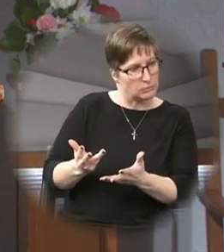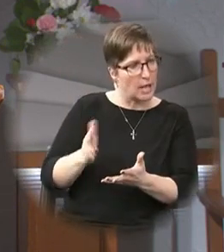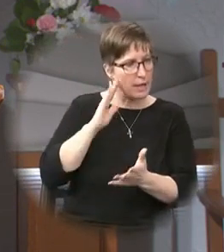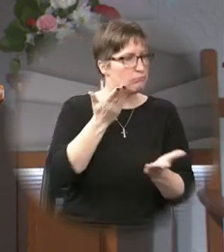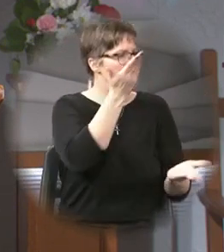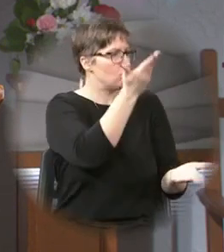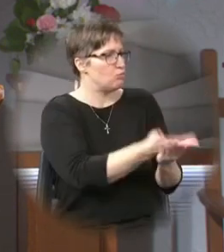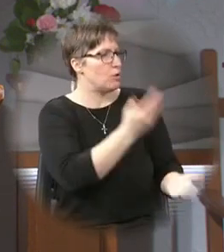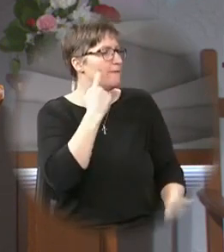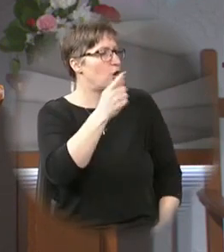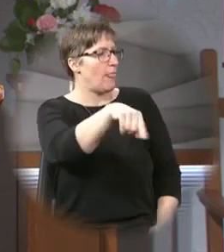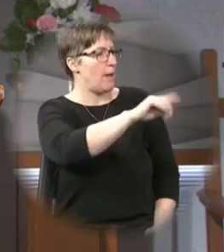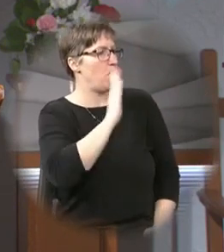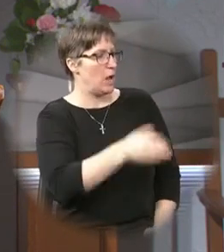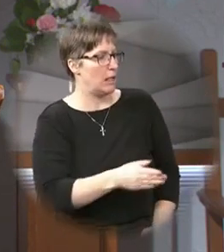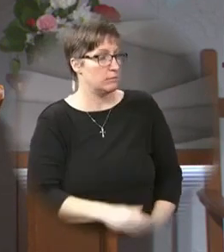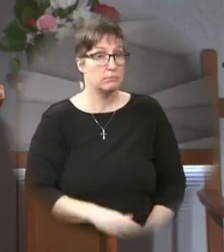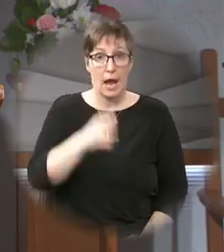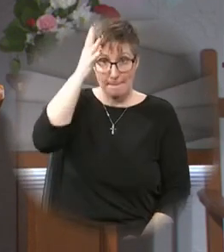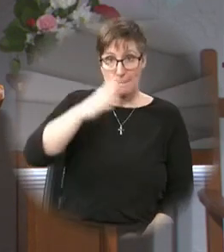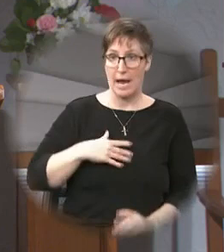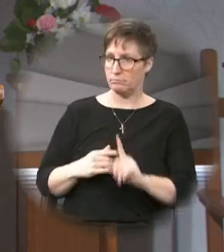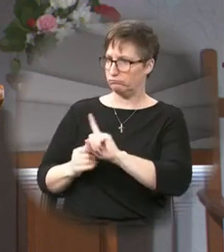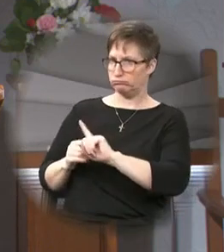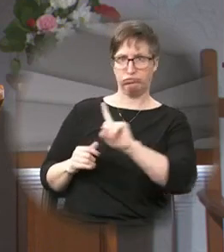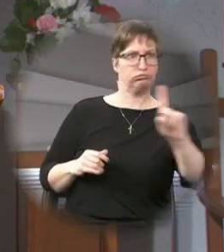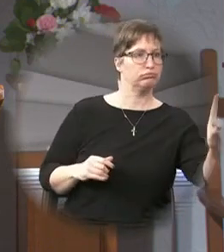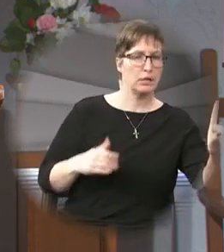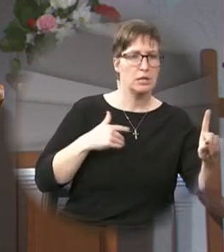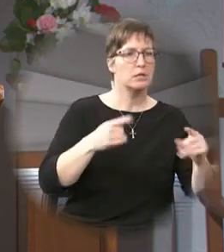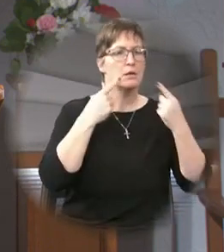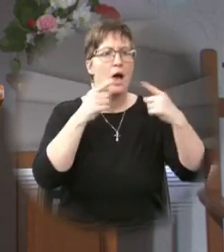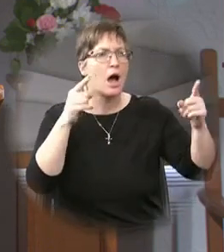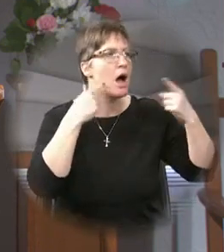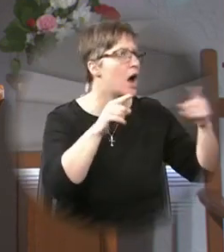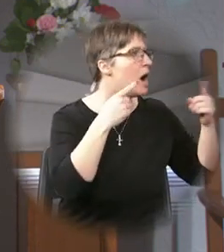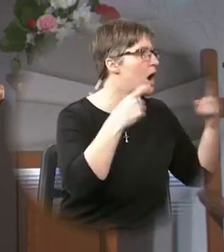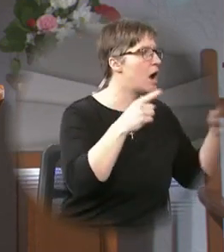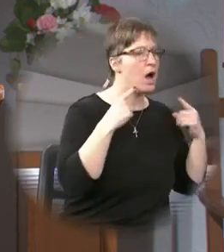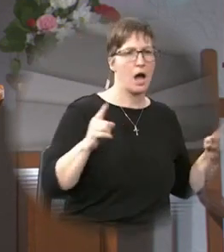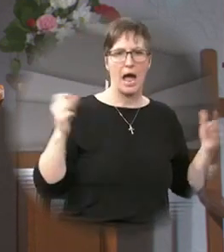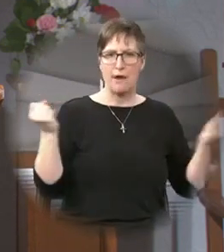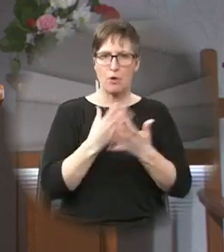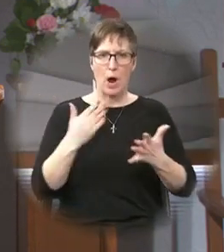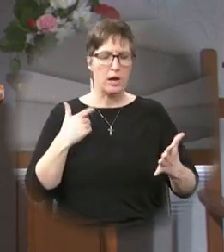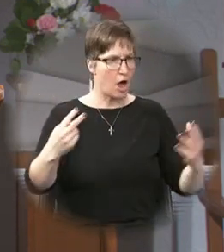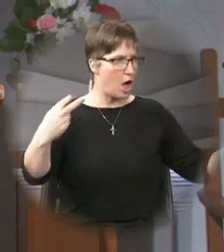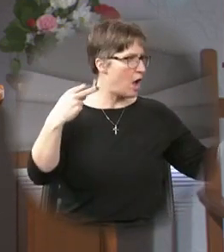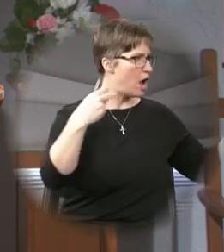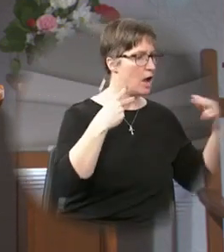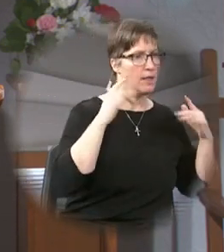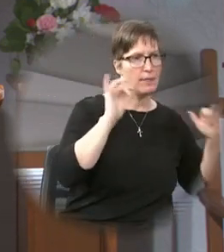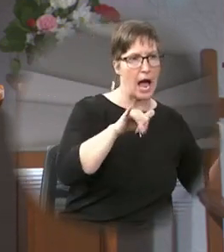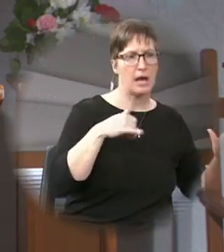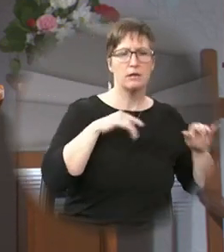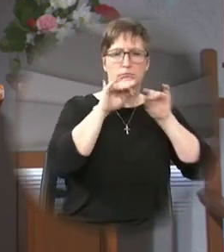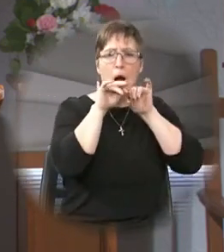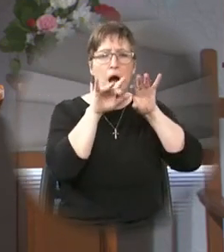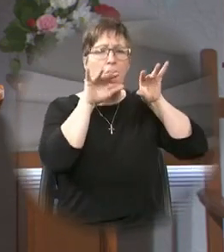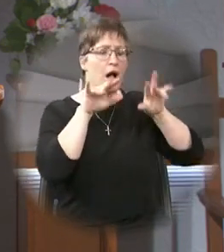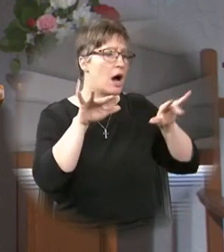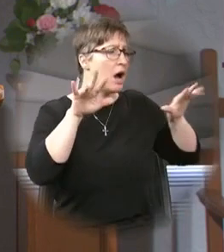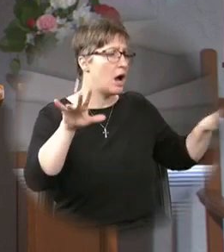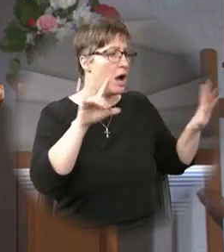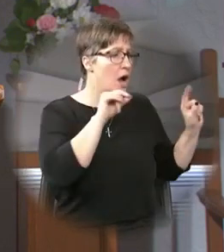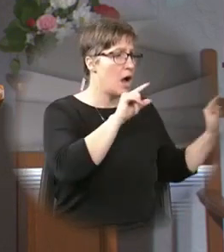be proof for them." The man went away and began to publicize the whole matter. He spread the report abroad so that it